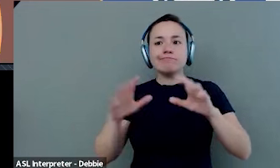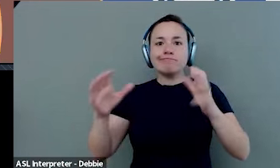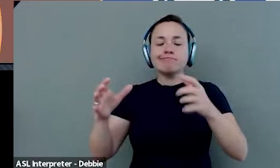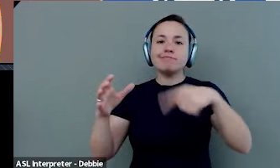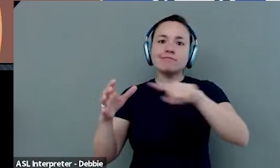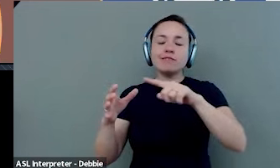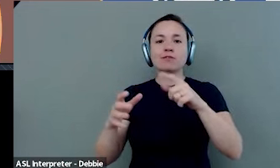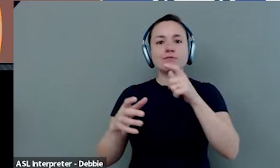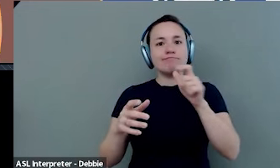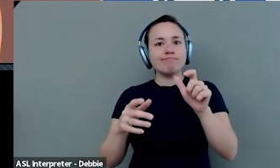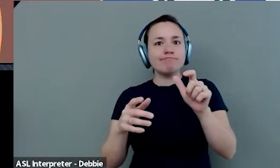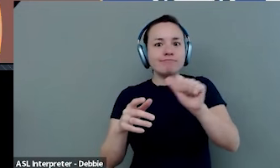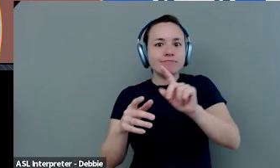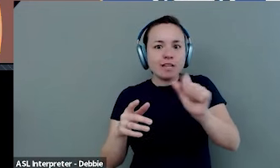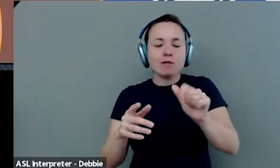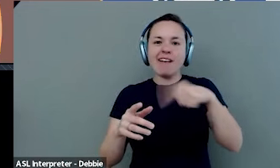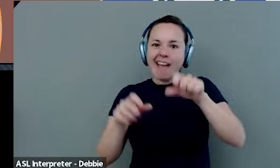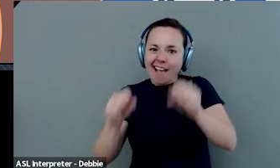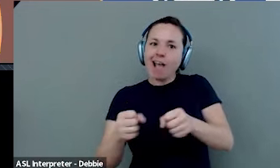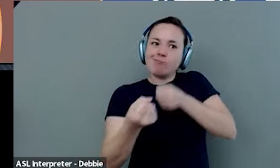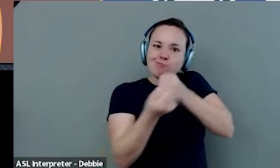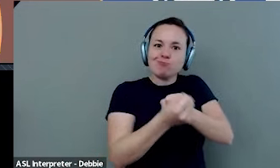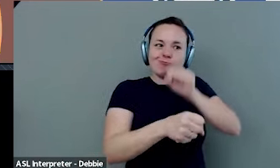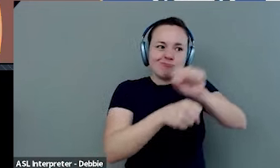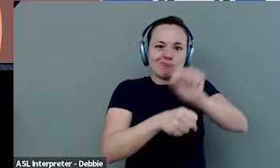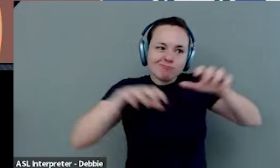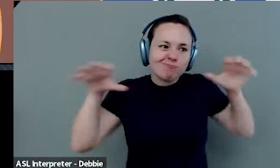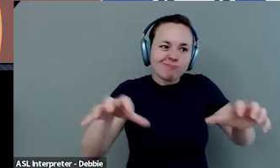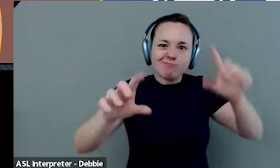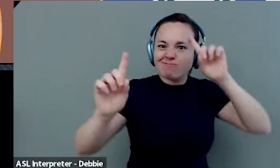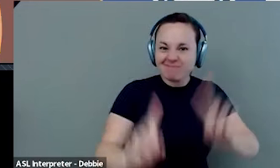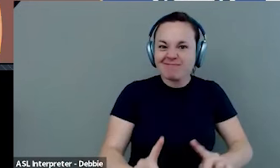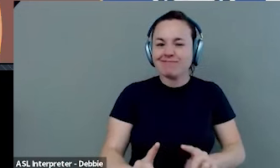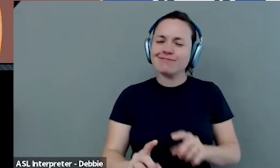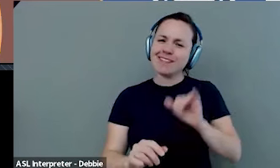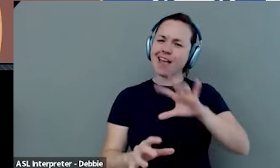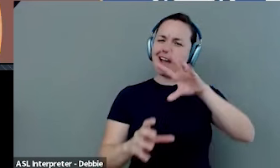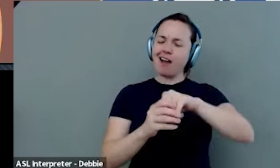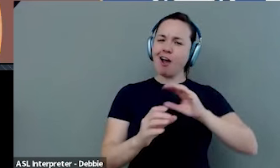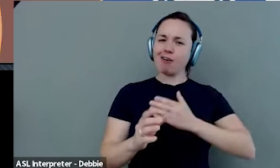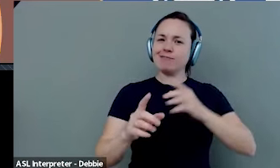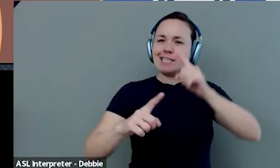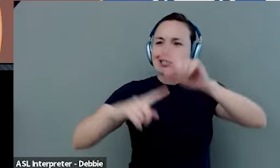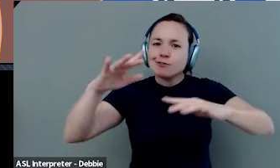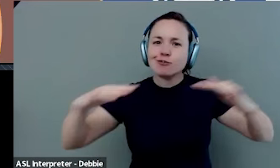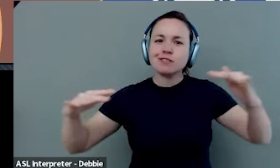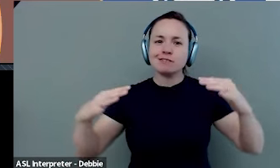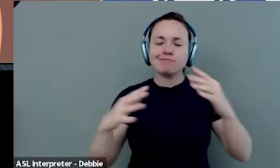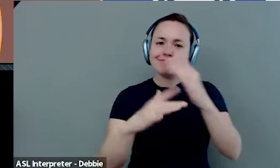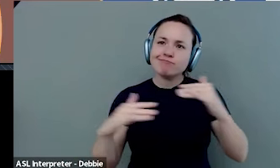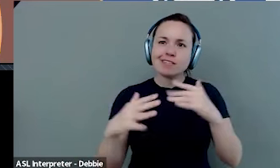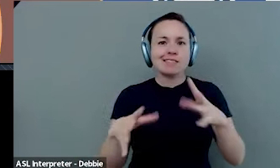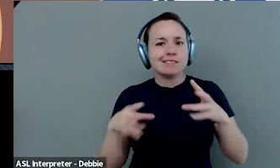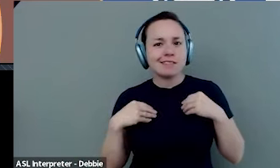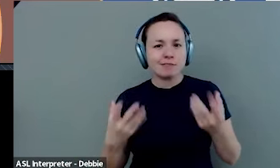folks can bring into the workforce as part of greater diversity. In addition, the Berkeley campus celebrates Disability Awareness